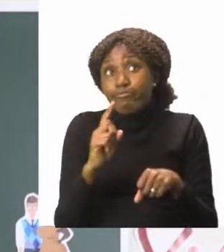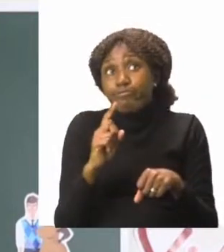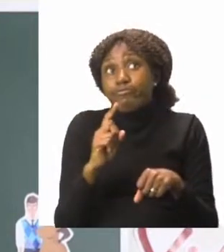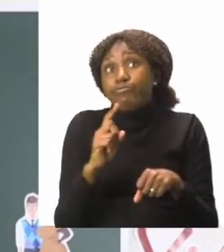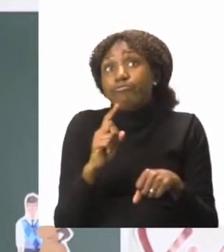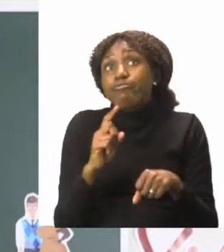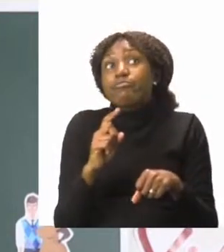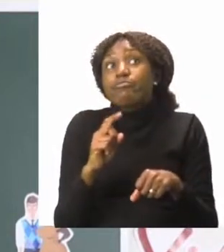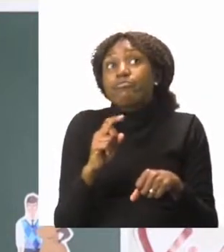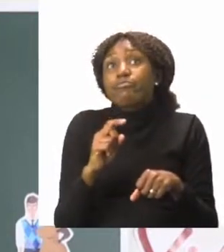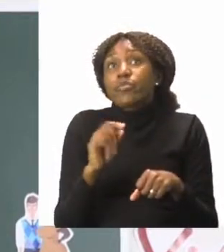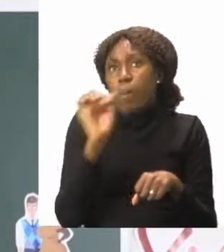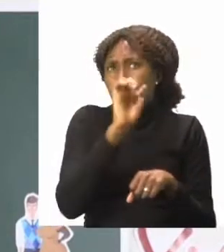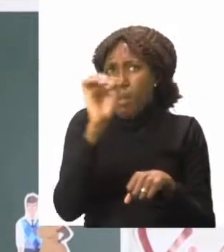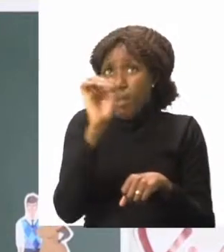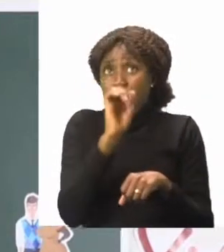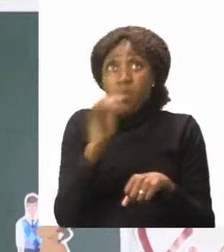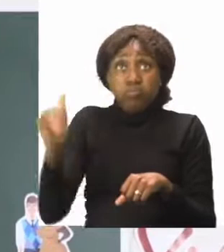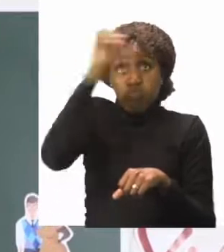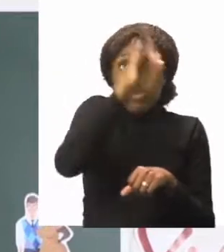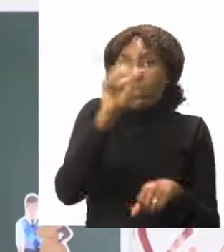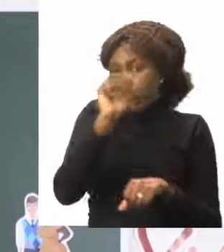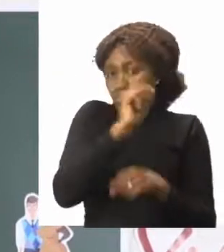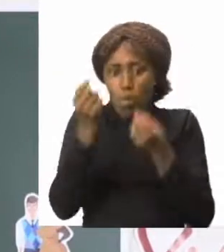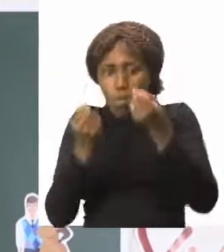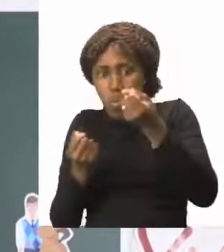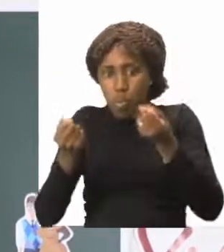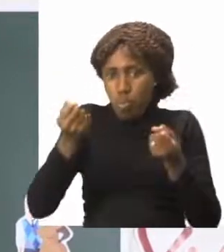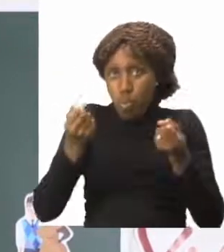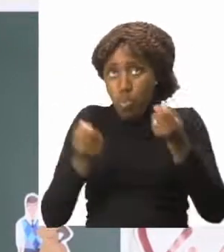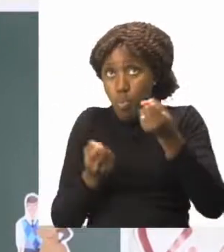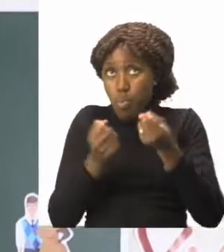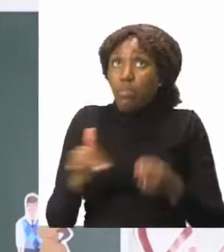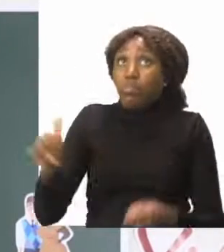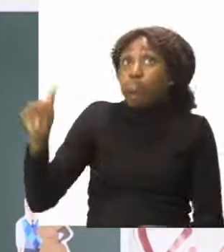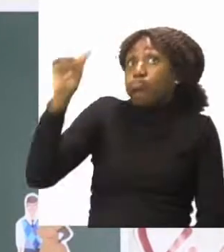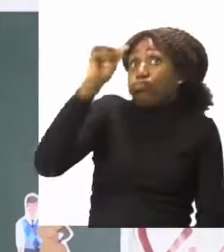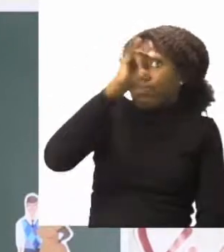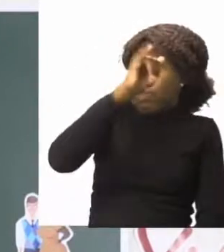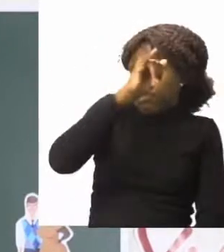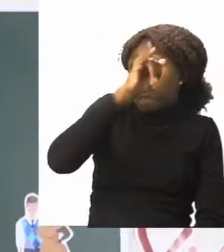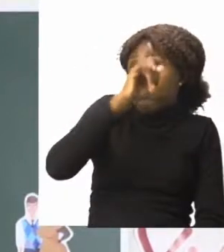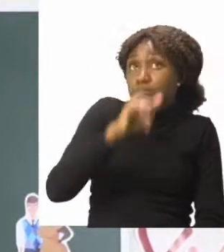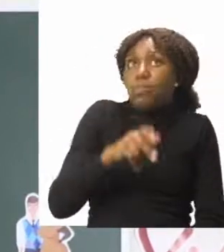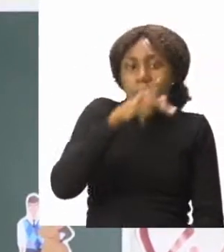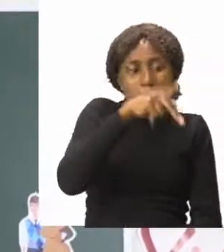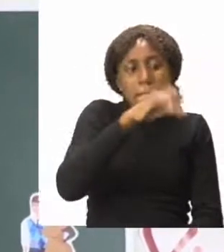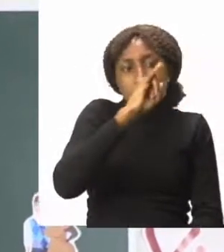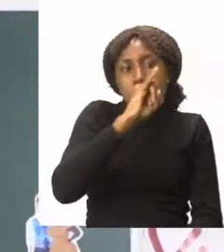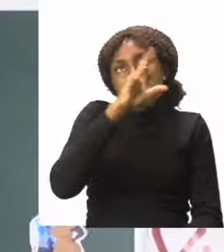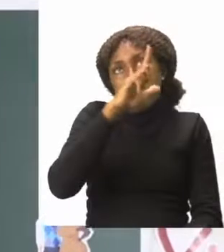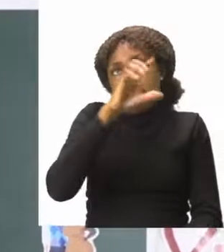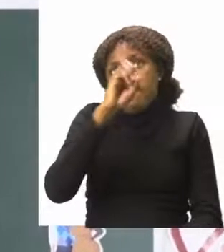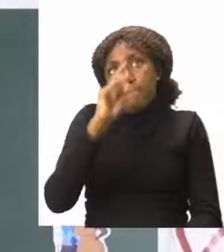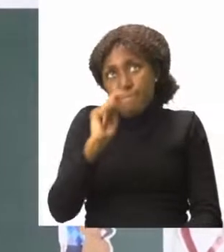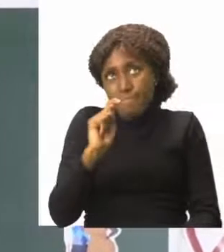is a pilot. Someone who drives the airplane, we call it flying, and